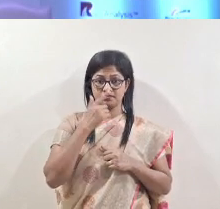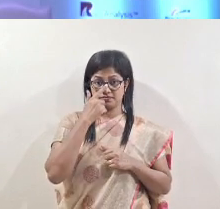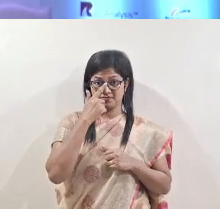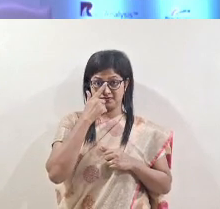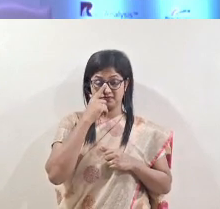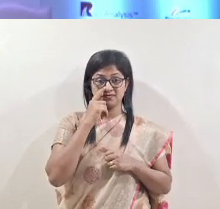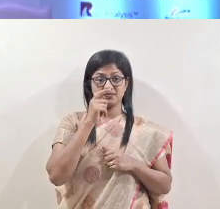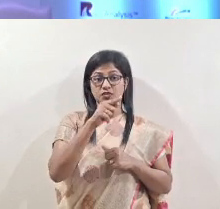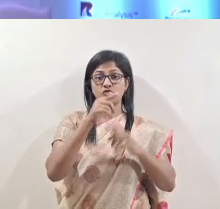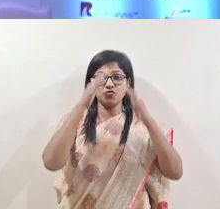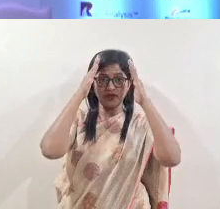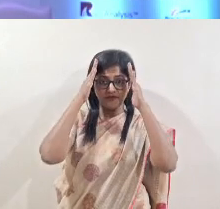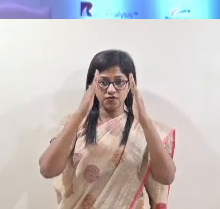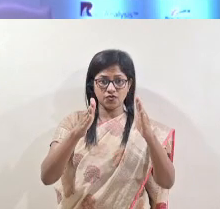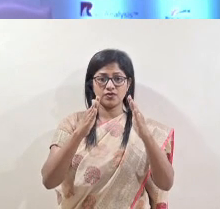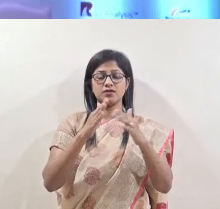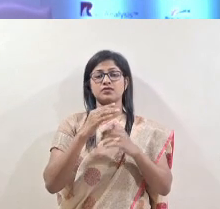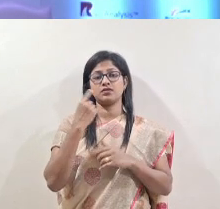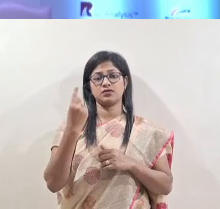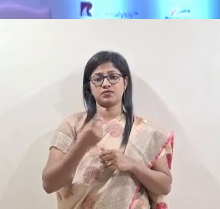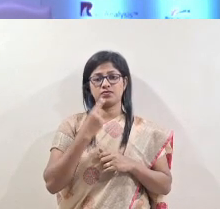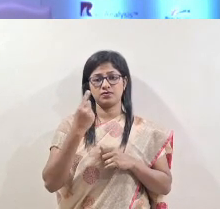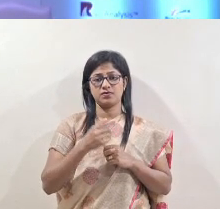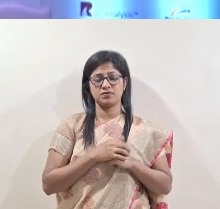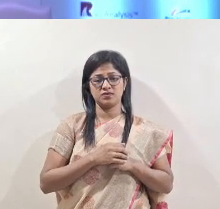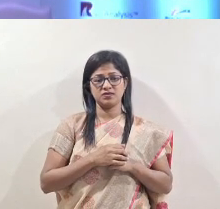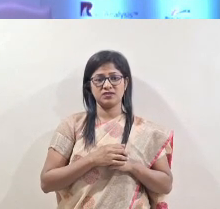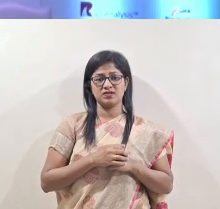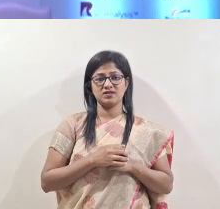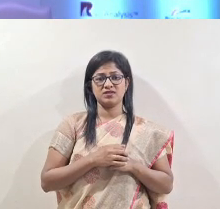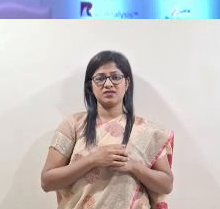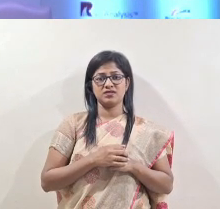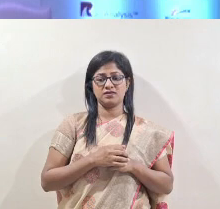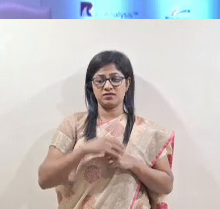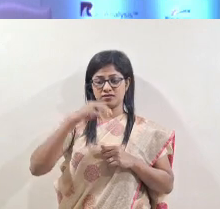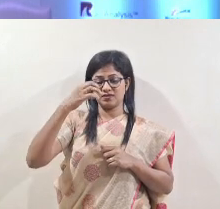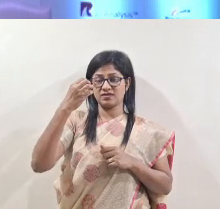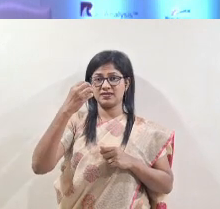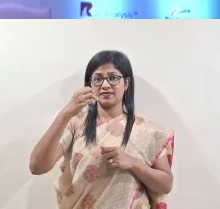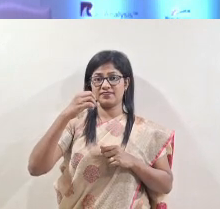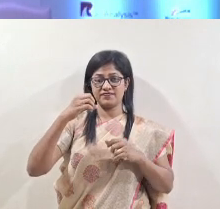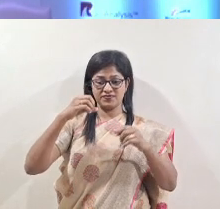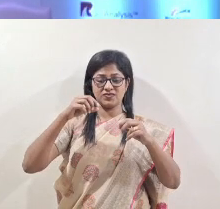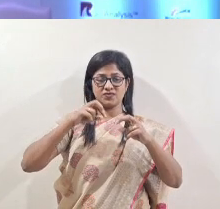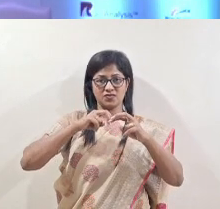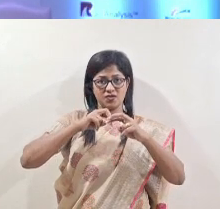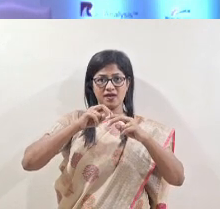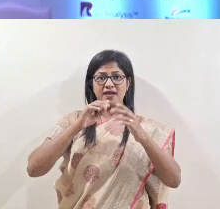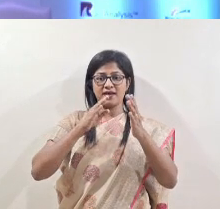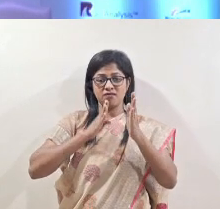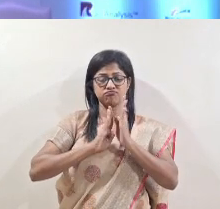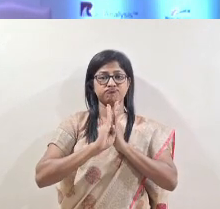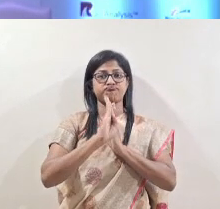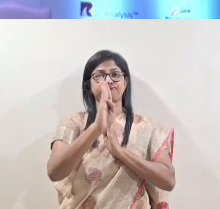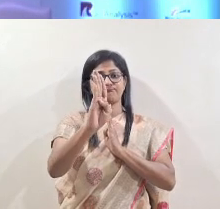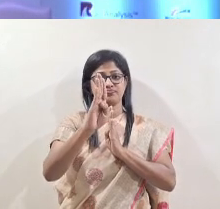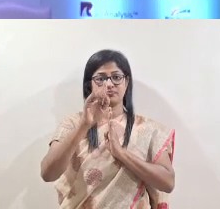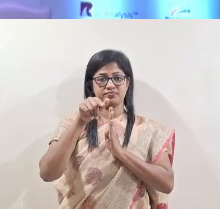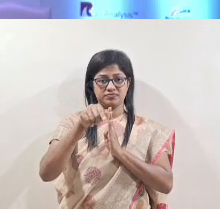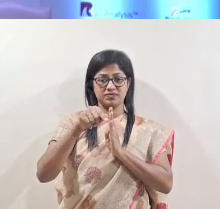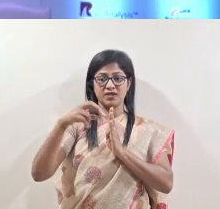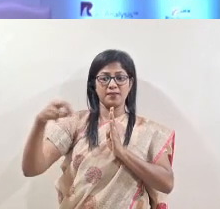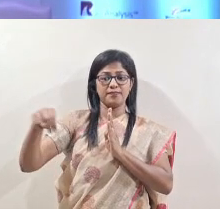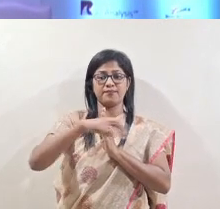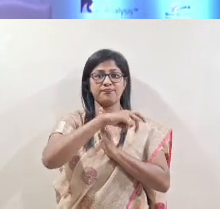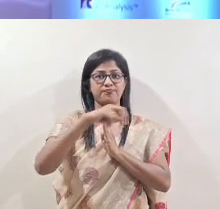are focusing on the unmarked mid block crossings, Yes, so yes. which are basically illegal crossings.